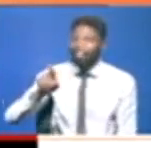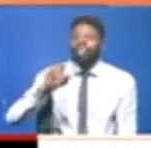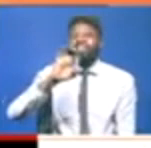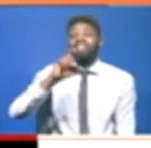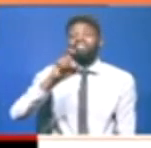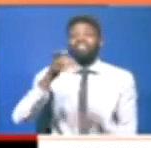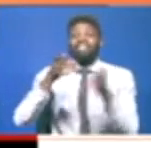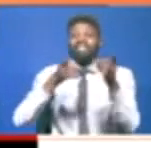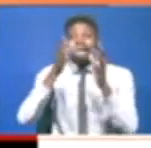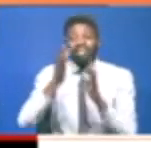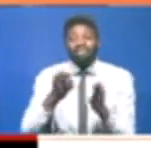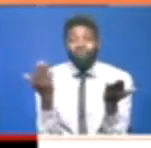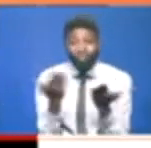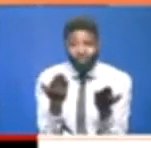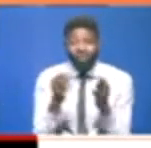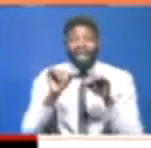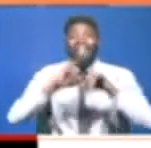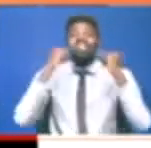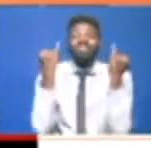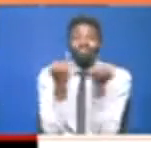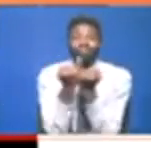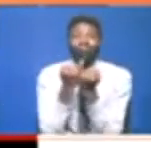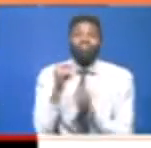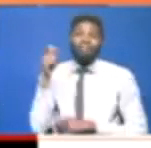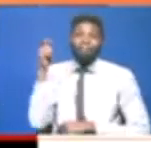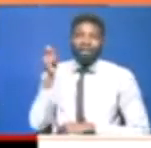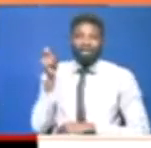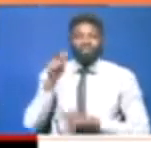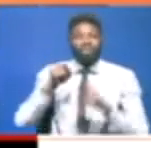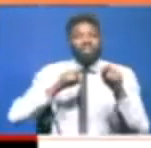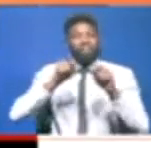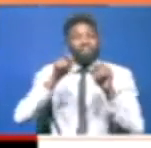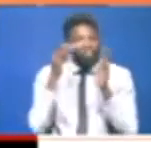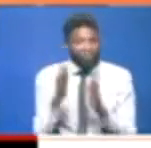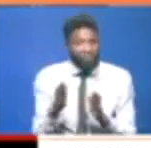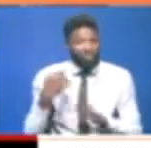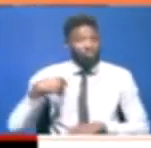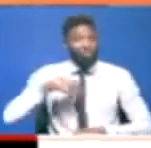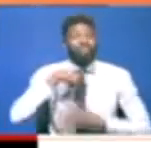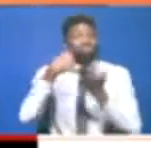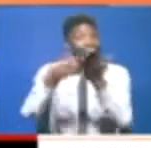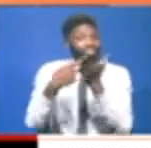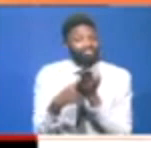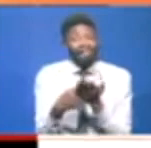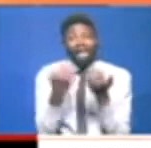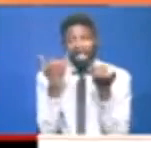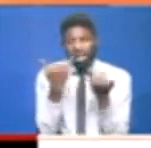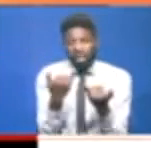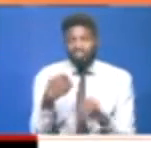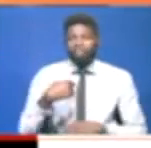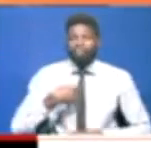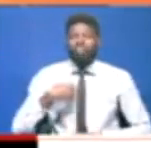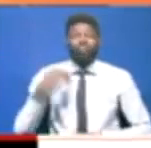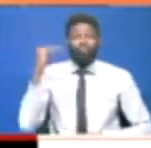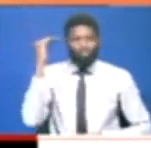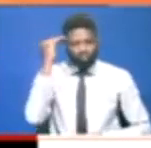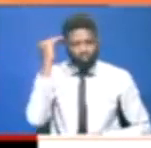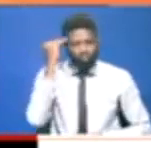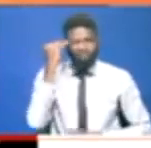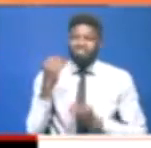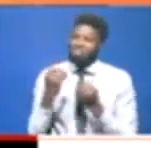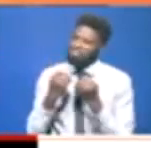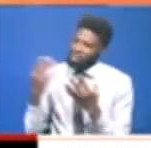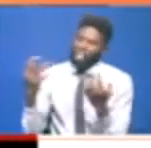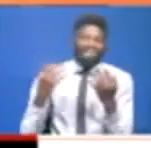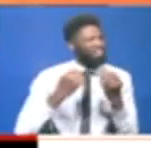at Institute of Pension Managers. This is a conversation that we're having. I know for sure that many Kenyans are